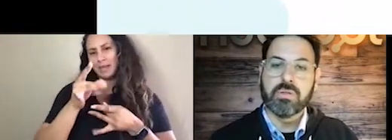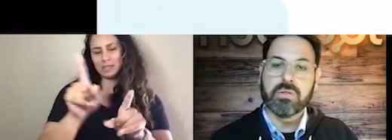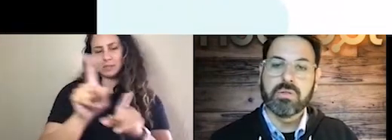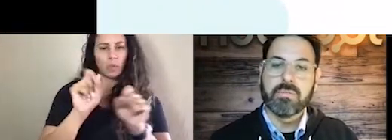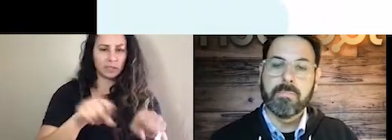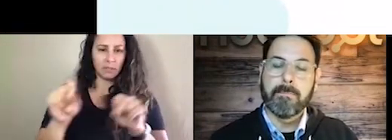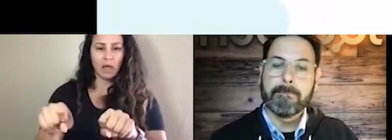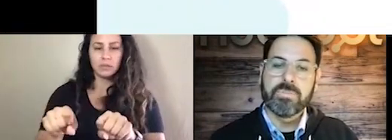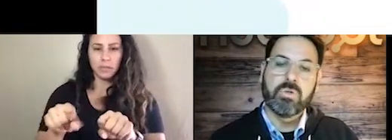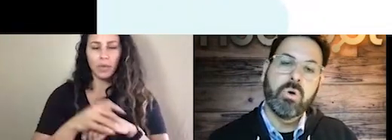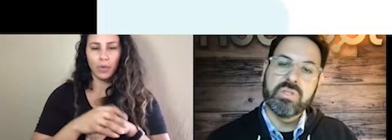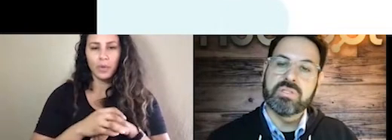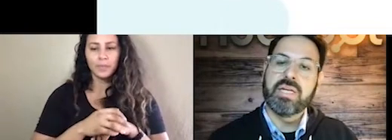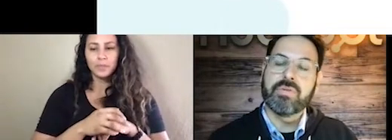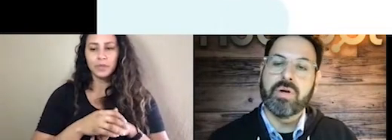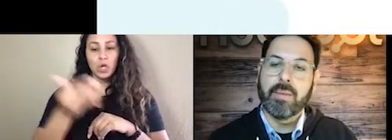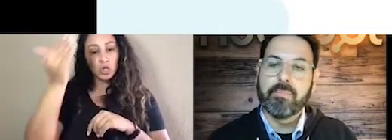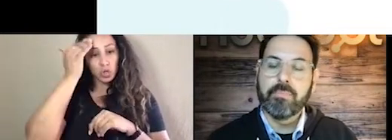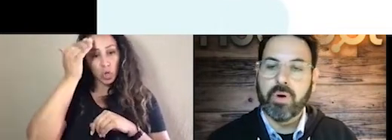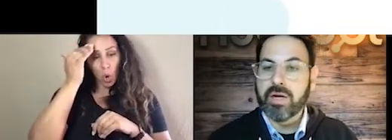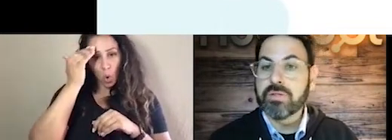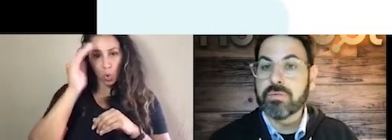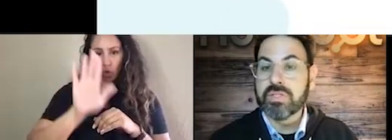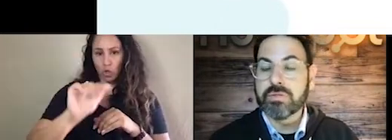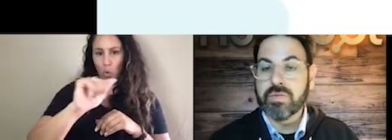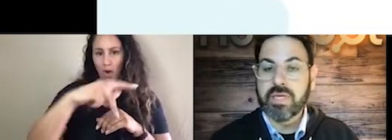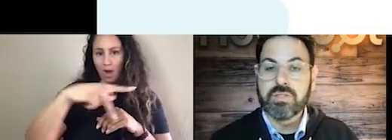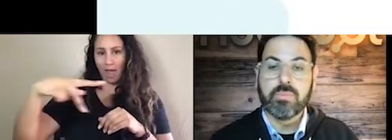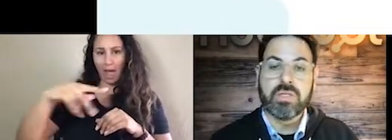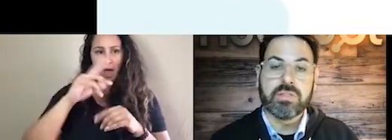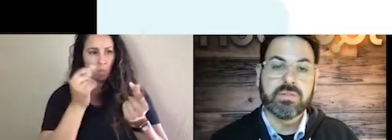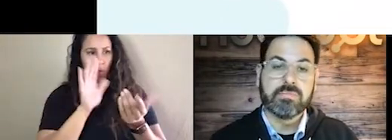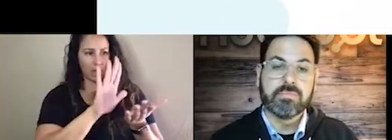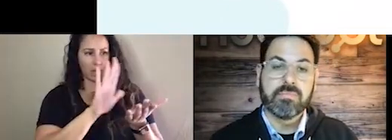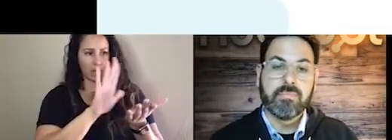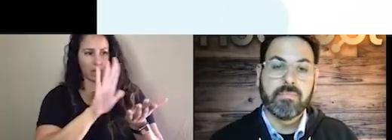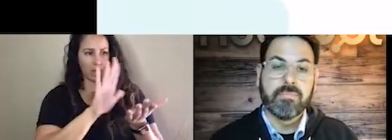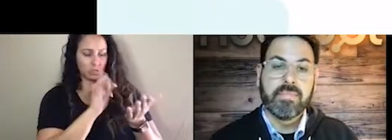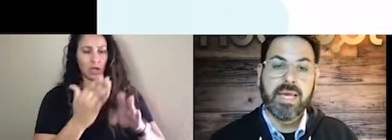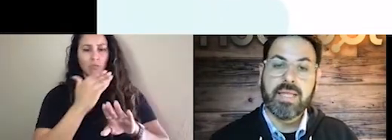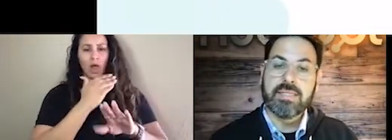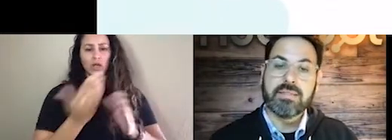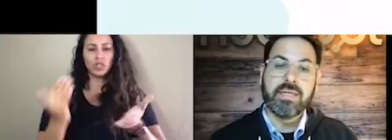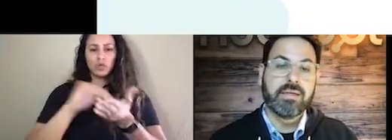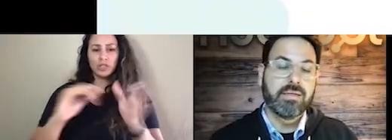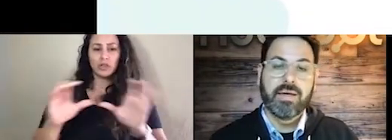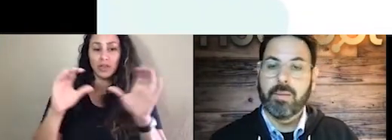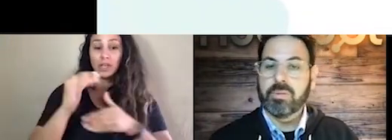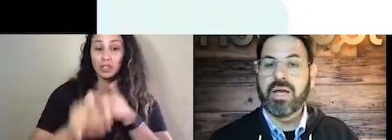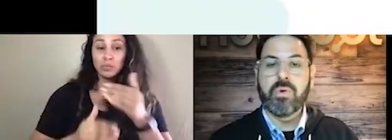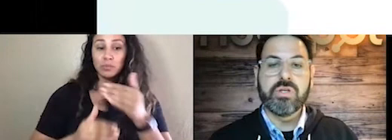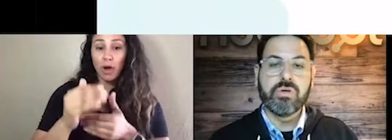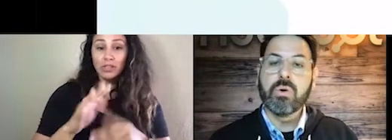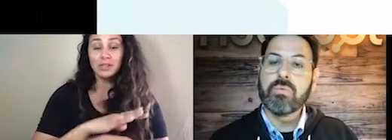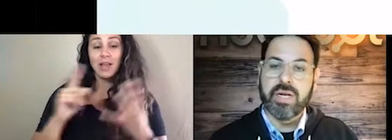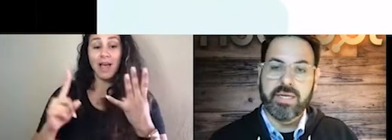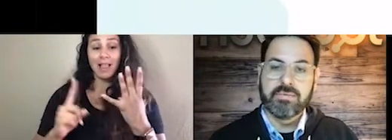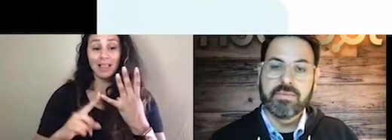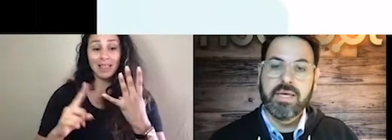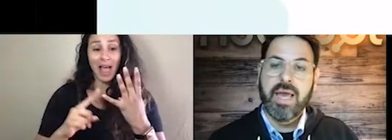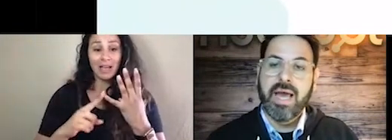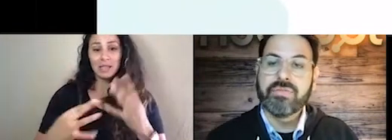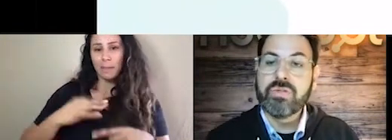possible. So know the state of your app prior to the recertification process. And lastly, apply when you're